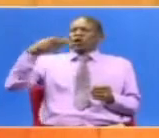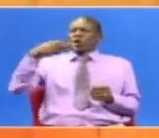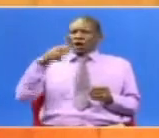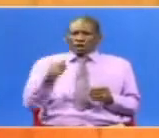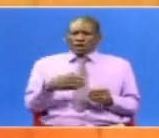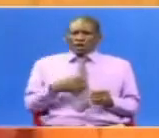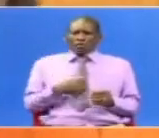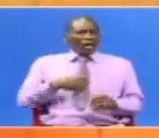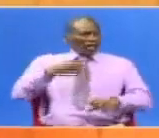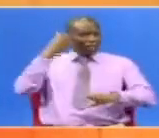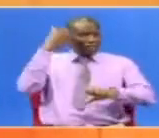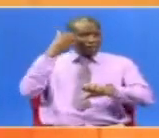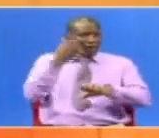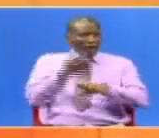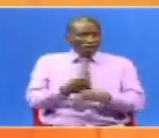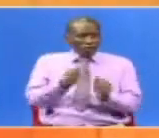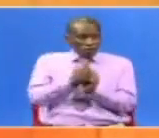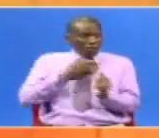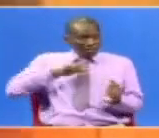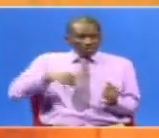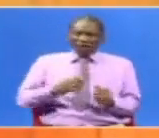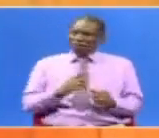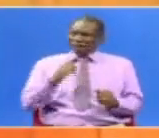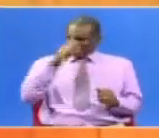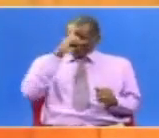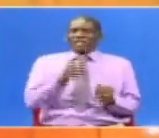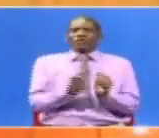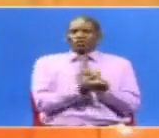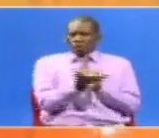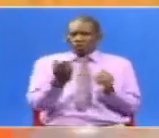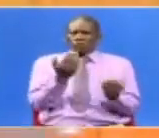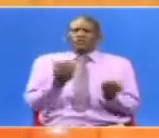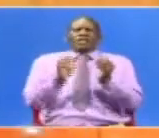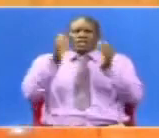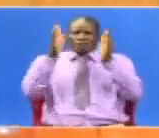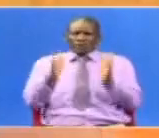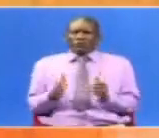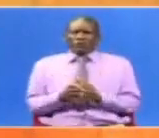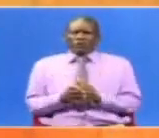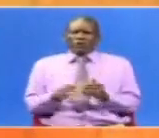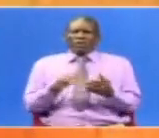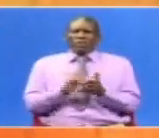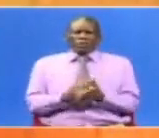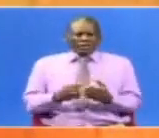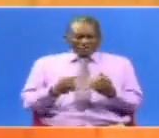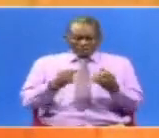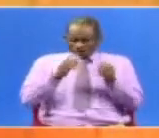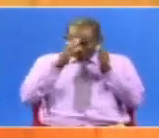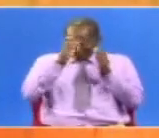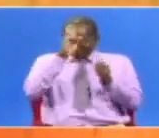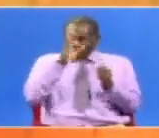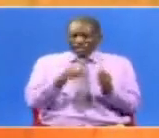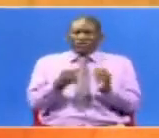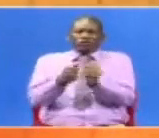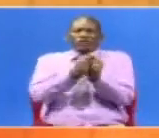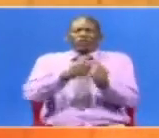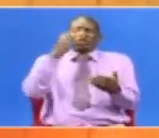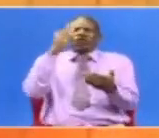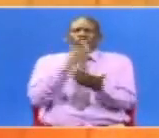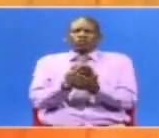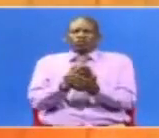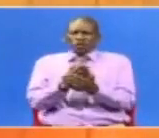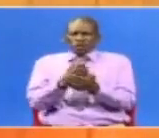I shall be firm with myself, with you, and with anybody else. And that firmness, together with truthfulness